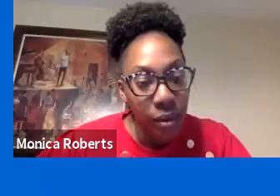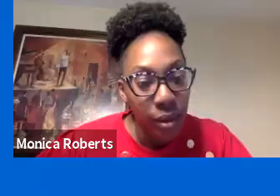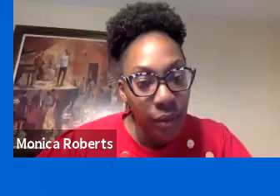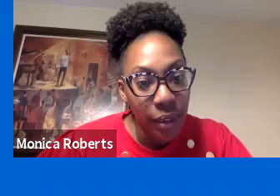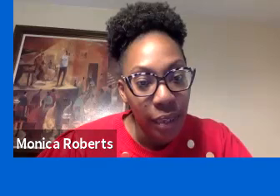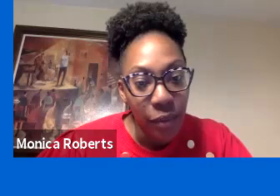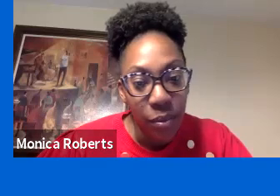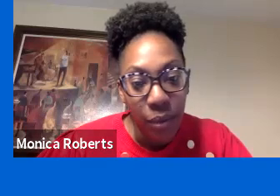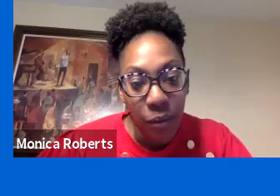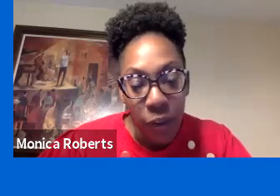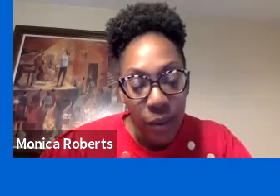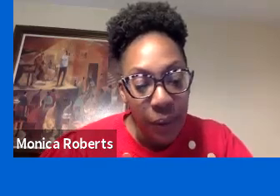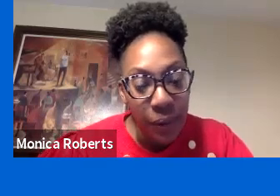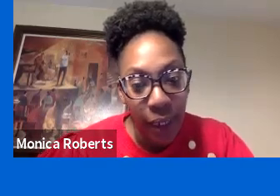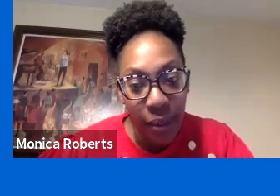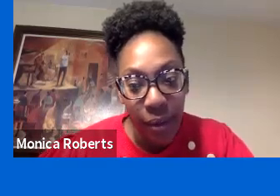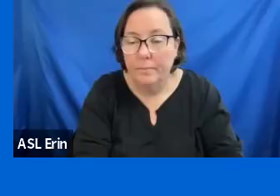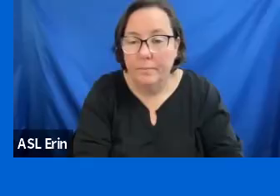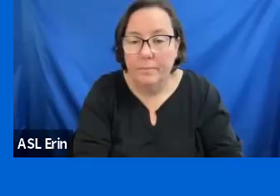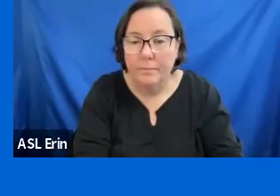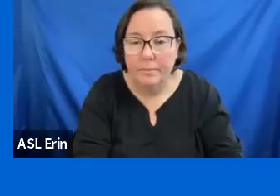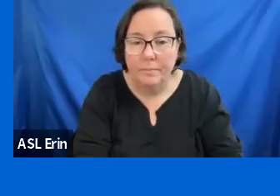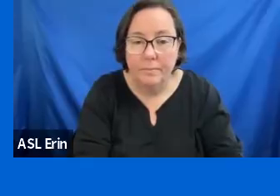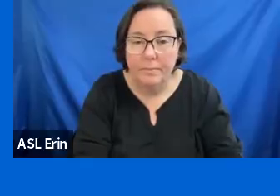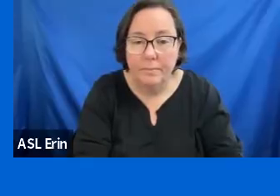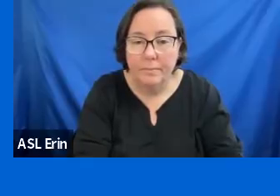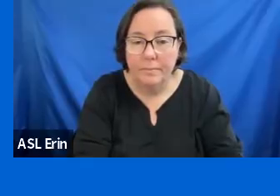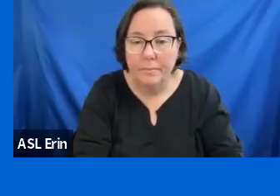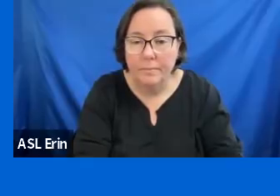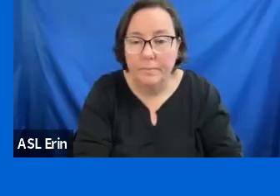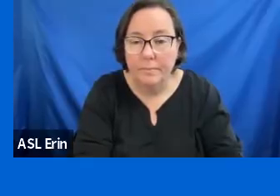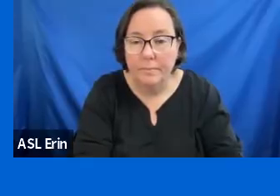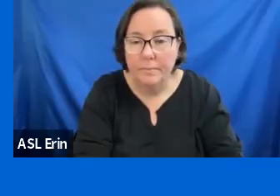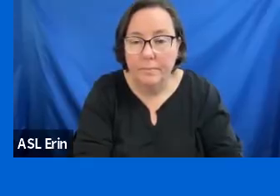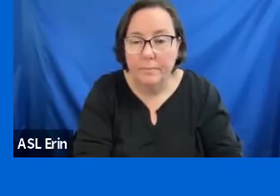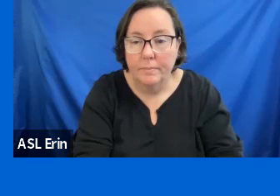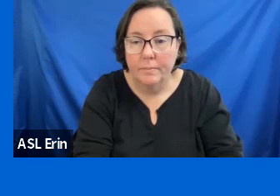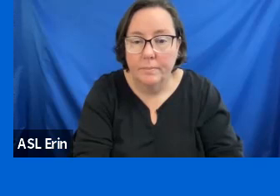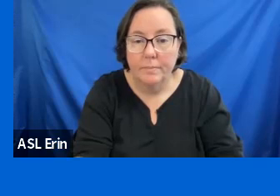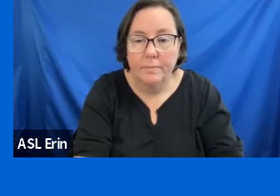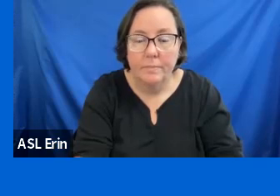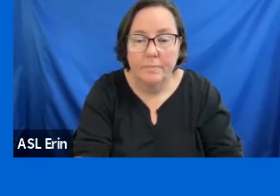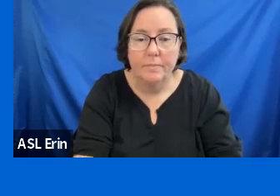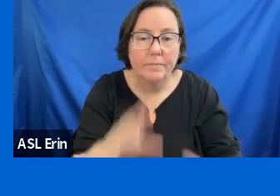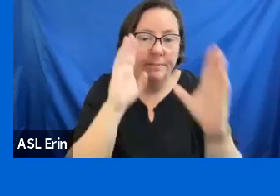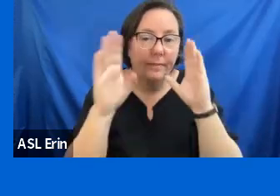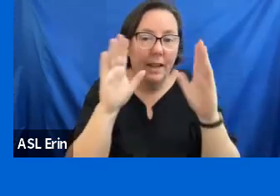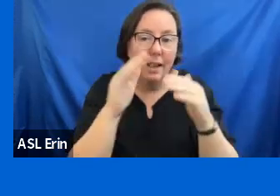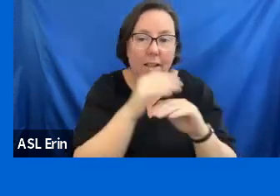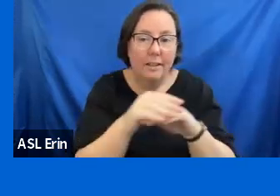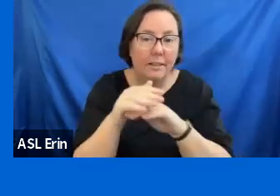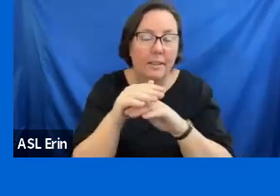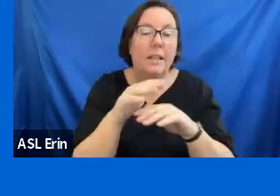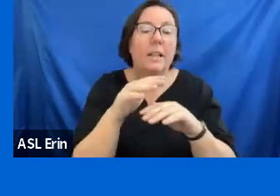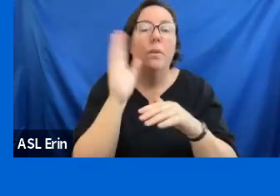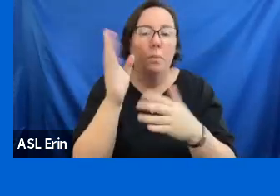So good evening, task force members and members of our public. Tonight, we're going to share some